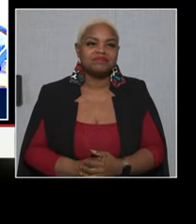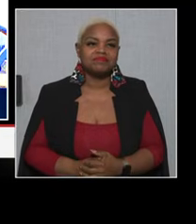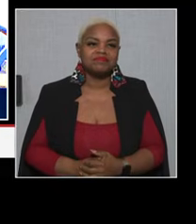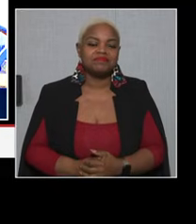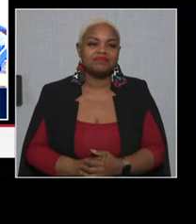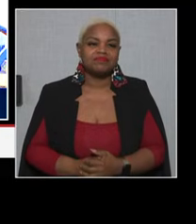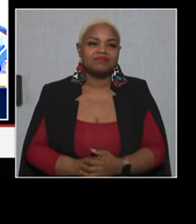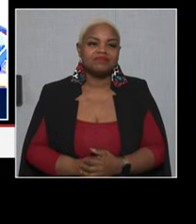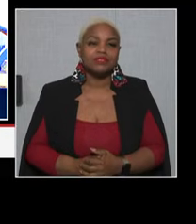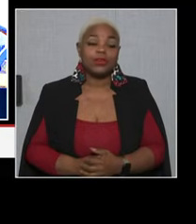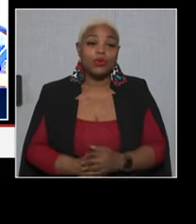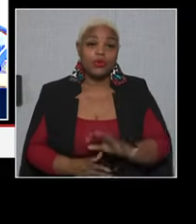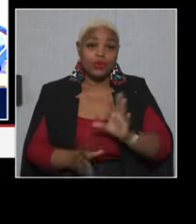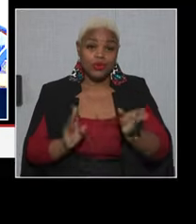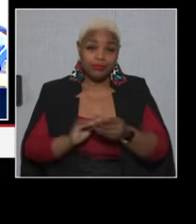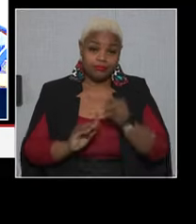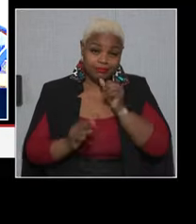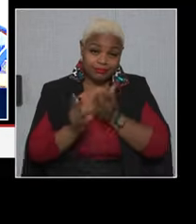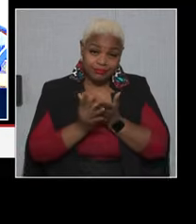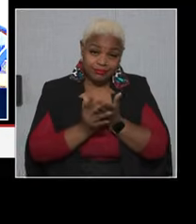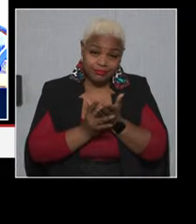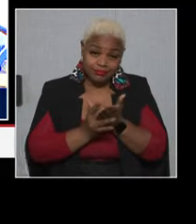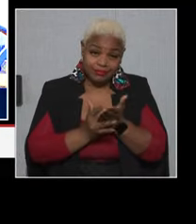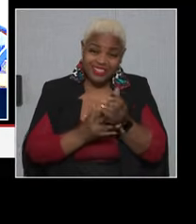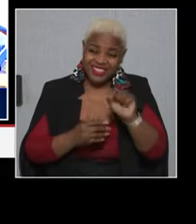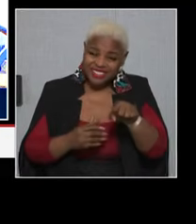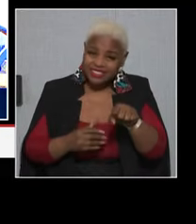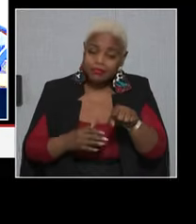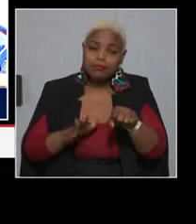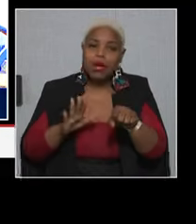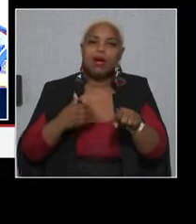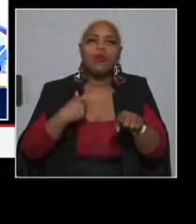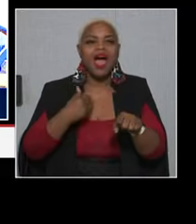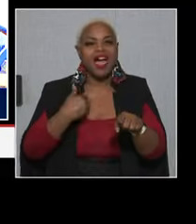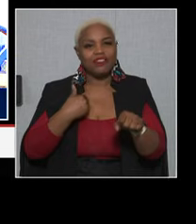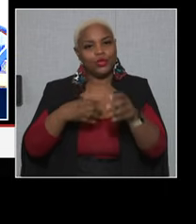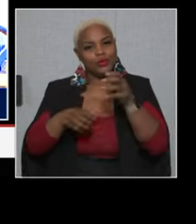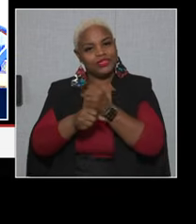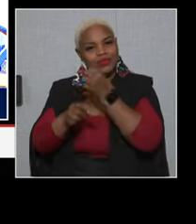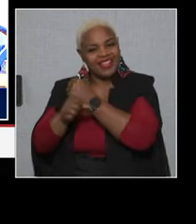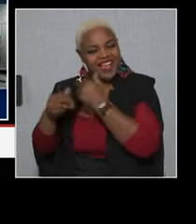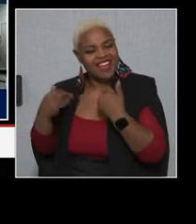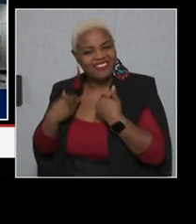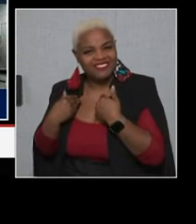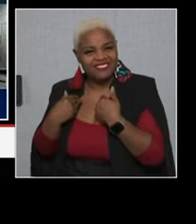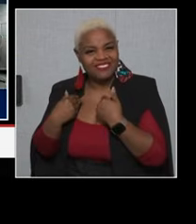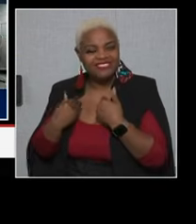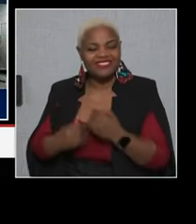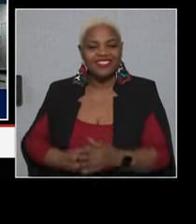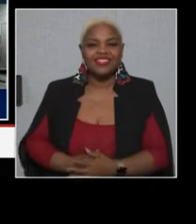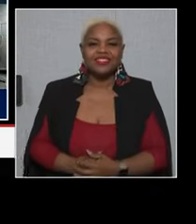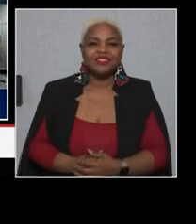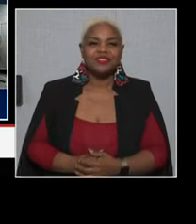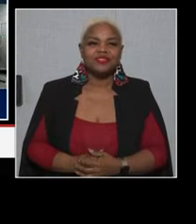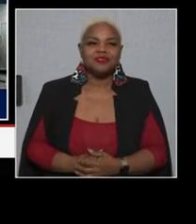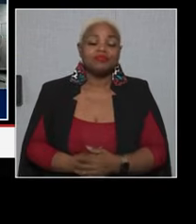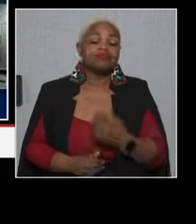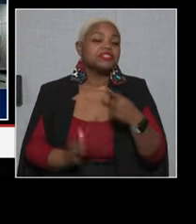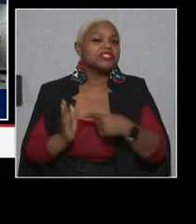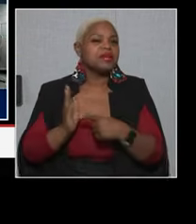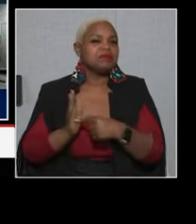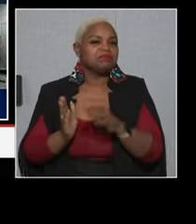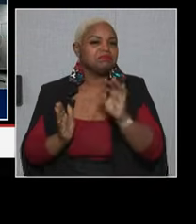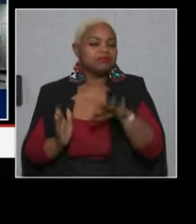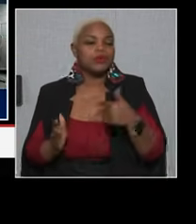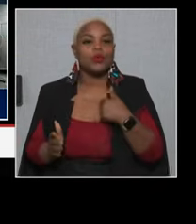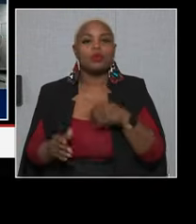year. We can advance the slides. We delivered and opened a long-promised hospital east of the